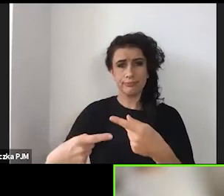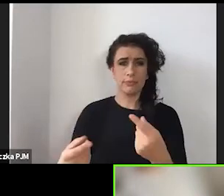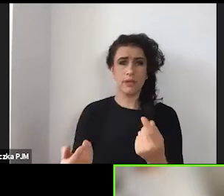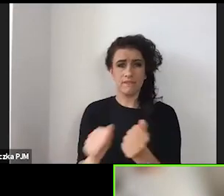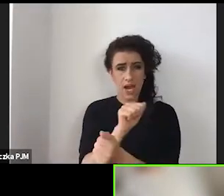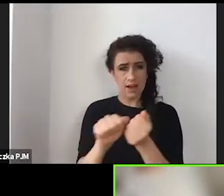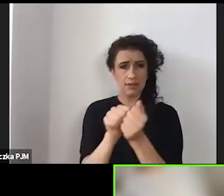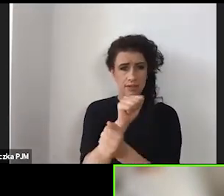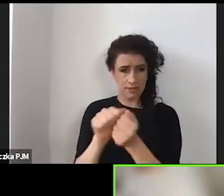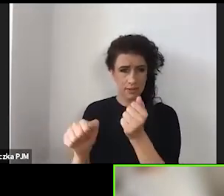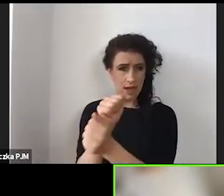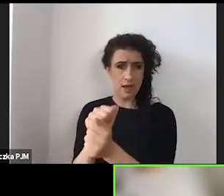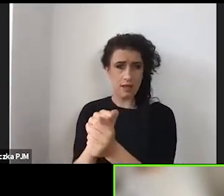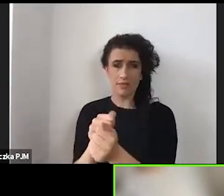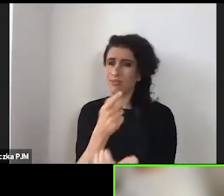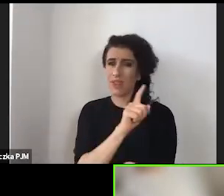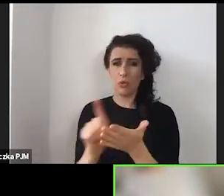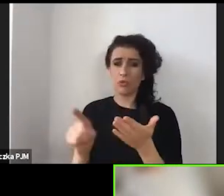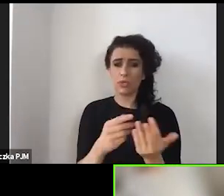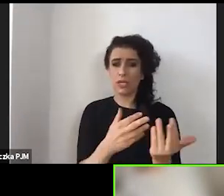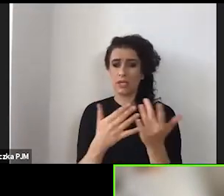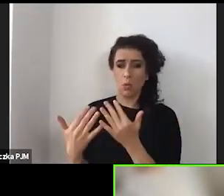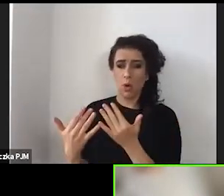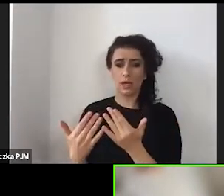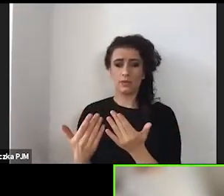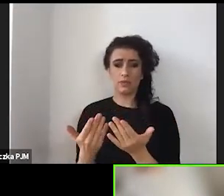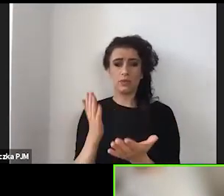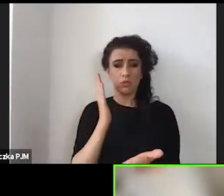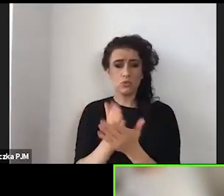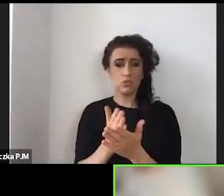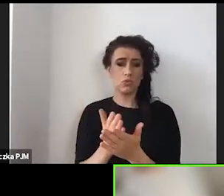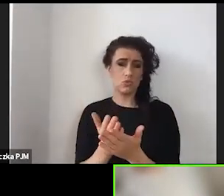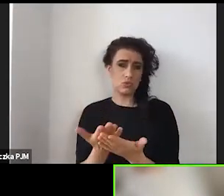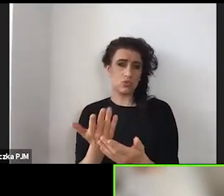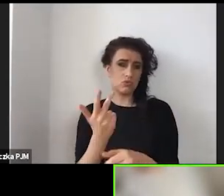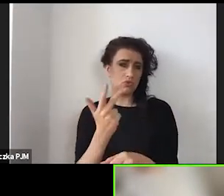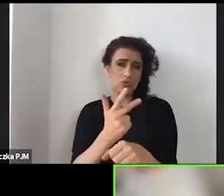And that's why I said like some key